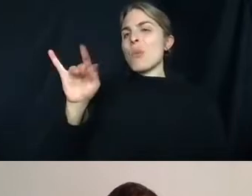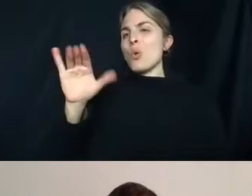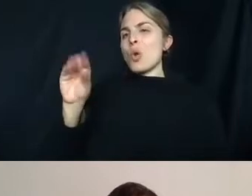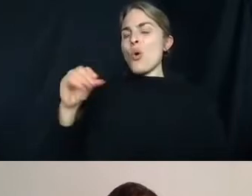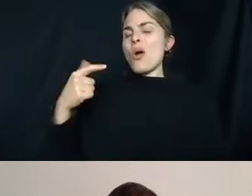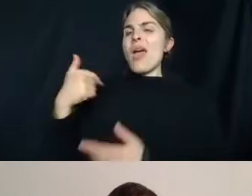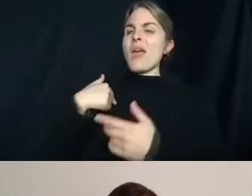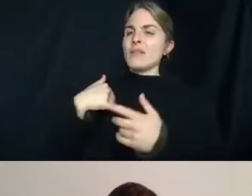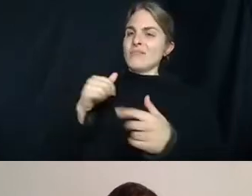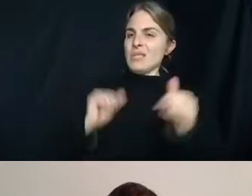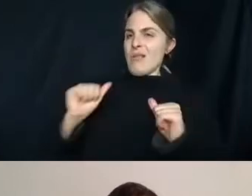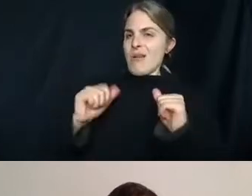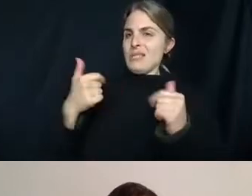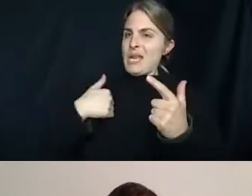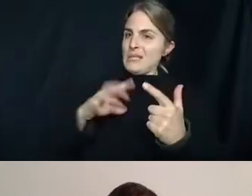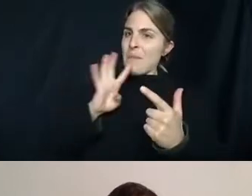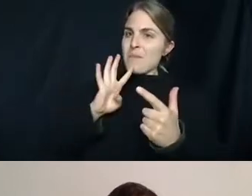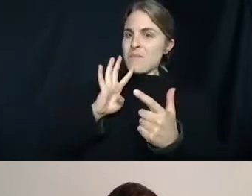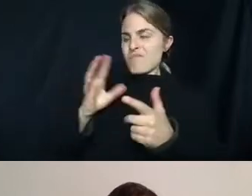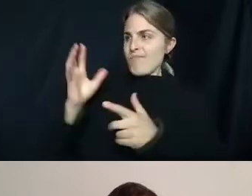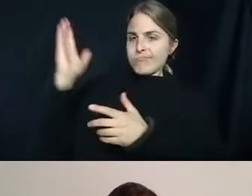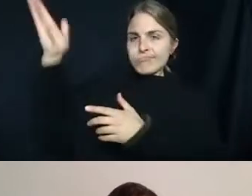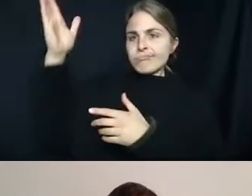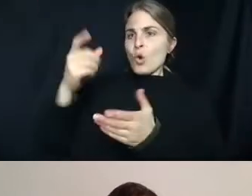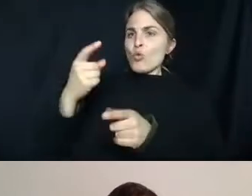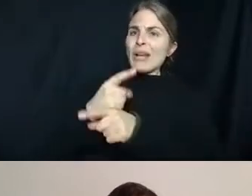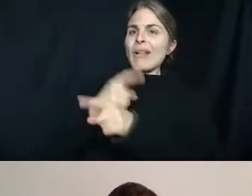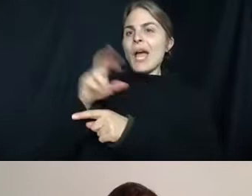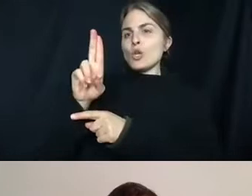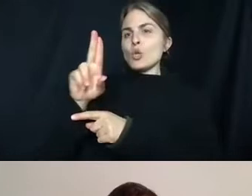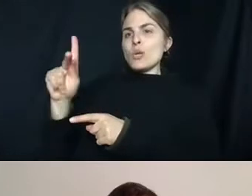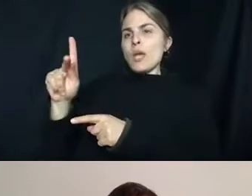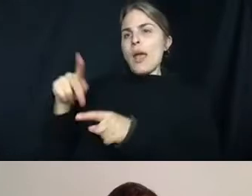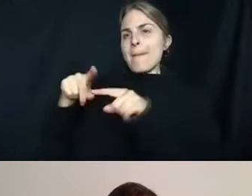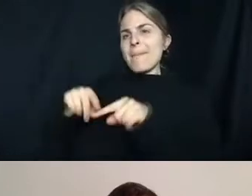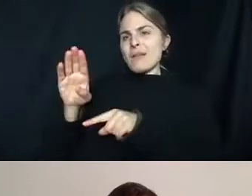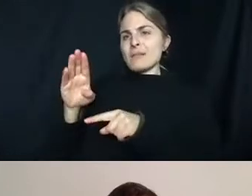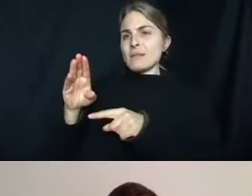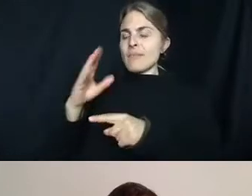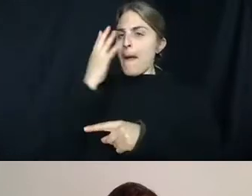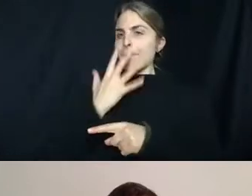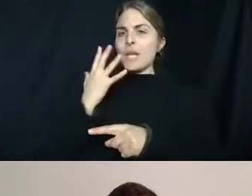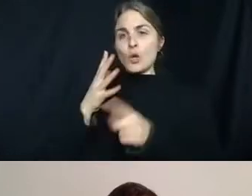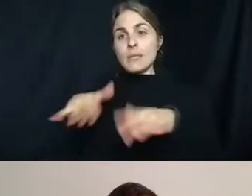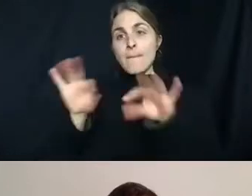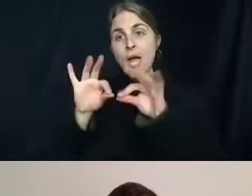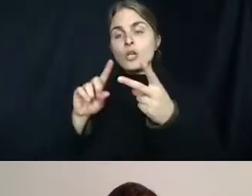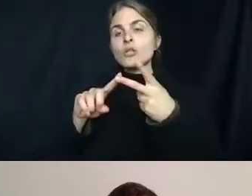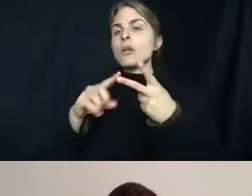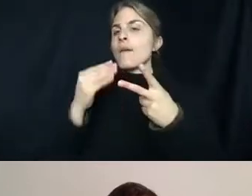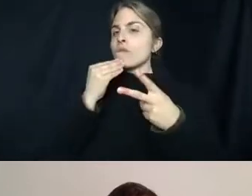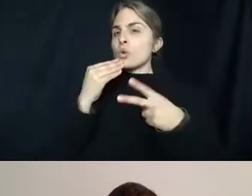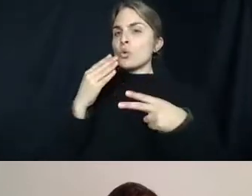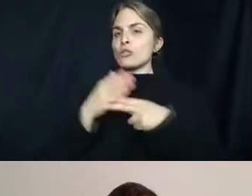at events and organizations like the UK-based Appearance Matters Conference, Food Share Toronto, and